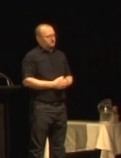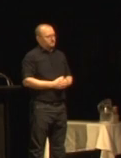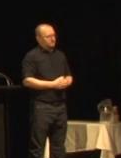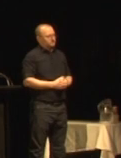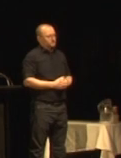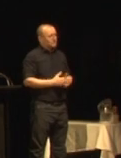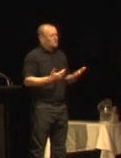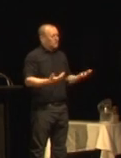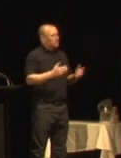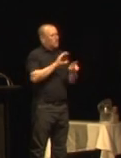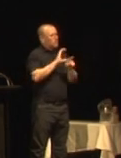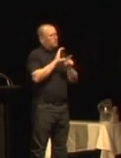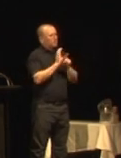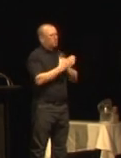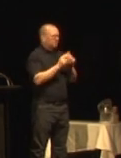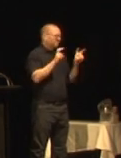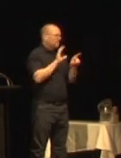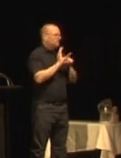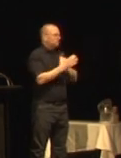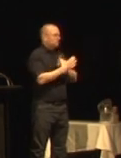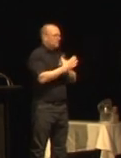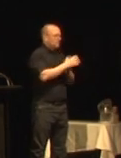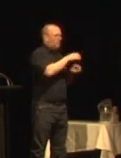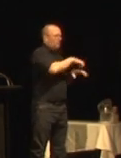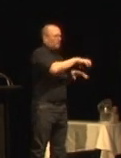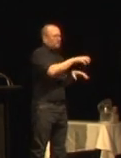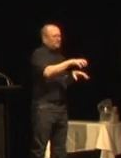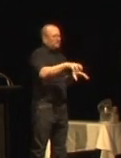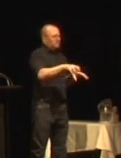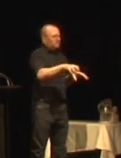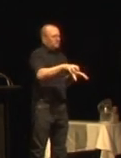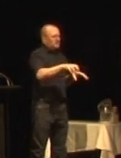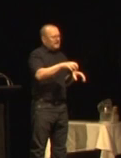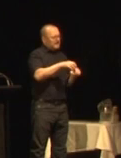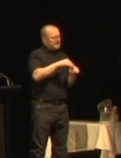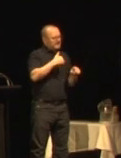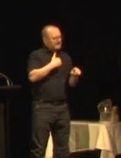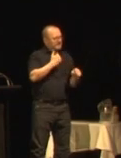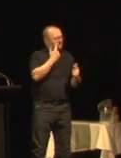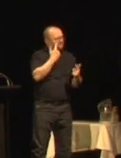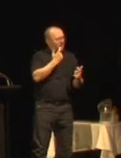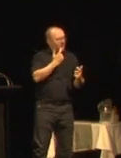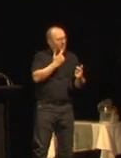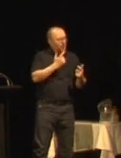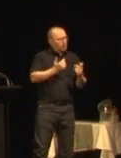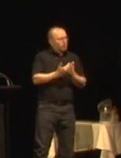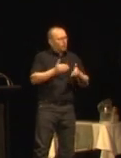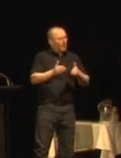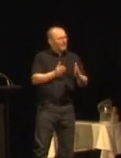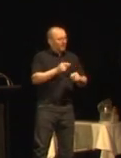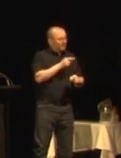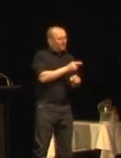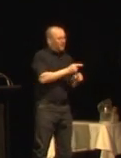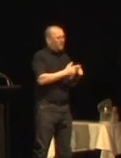need to seek new ways to share, leverage, scale their vitality and power. And I do think they